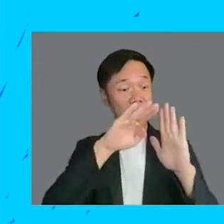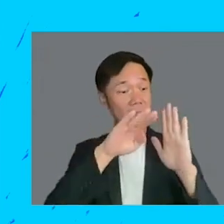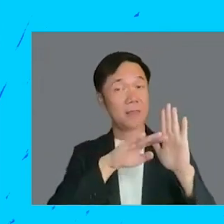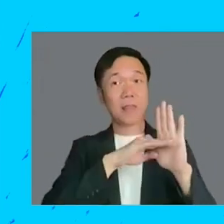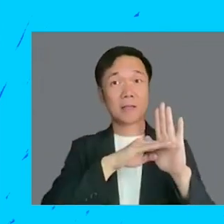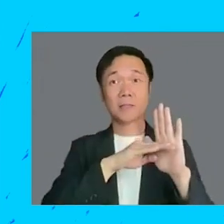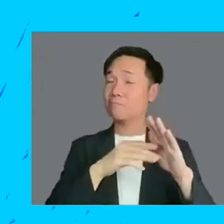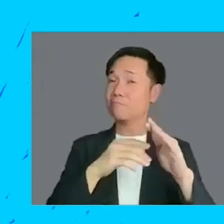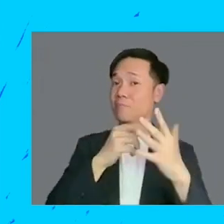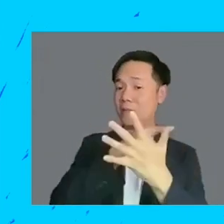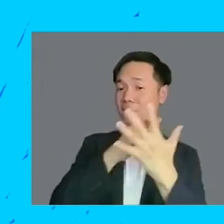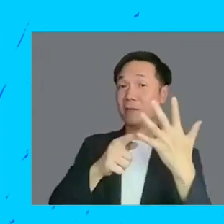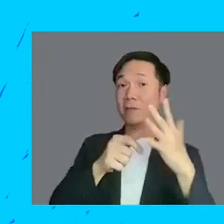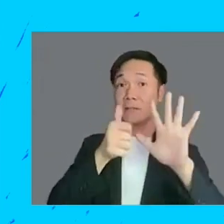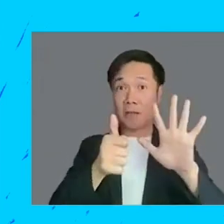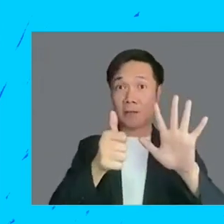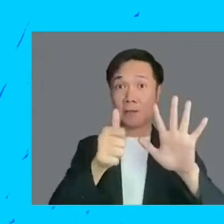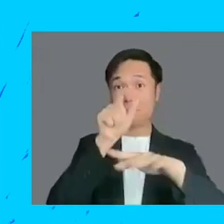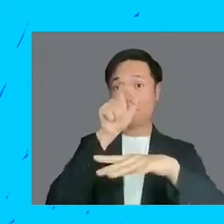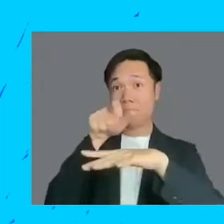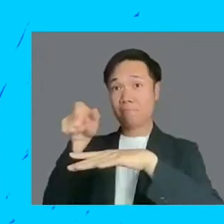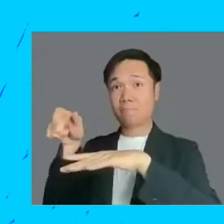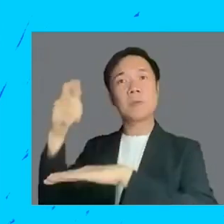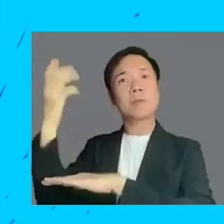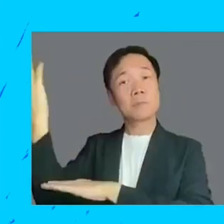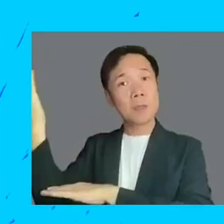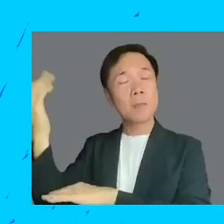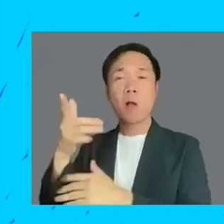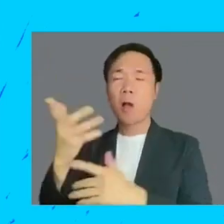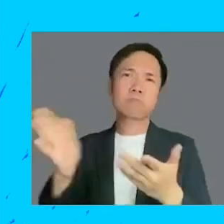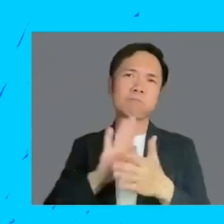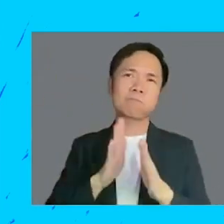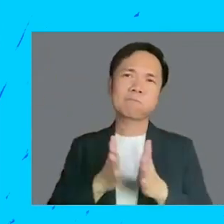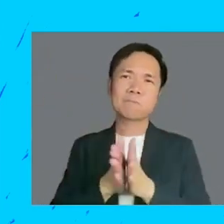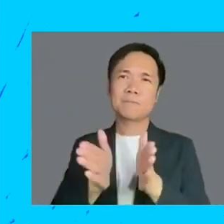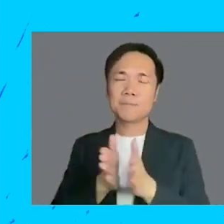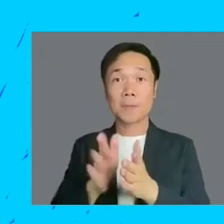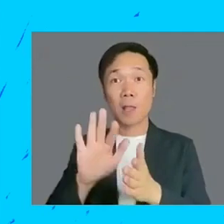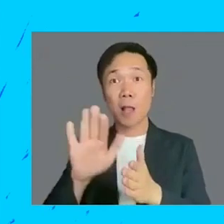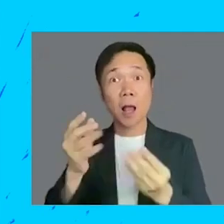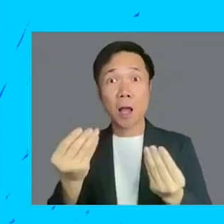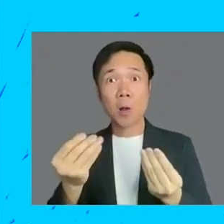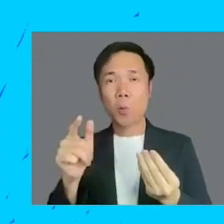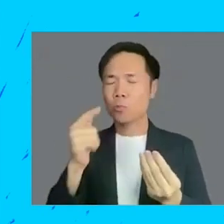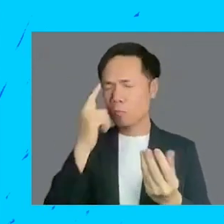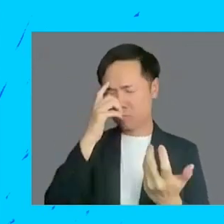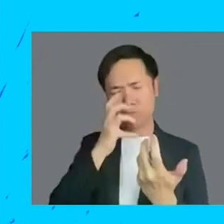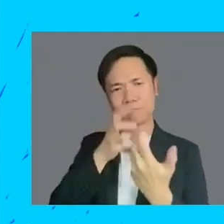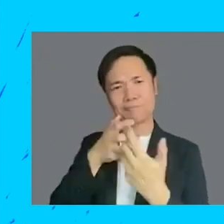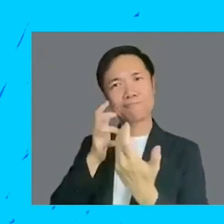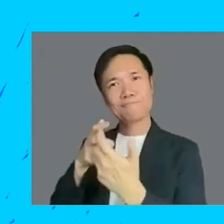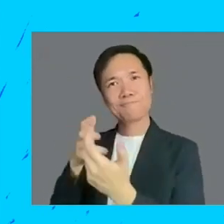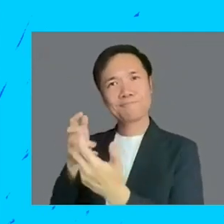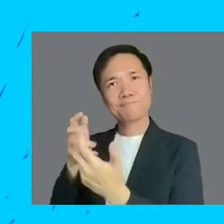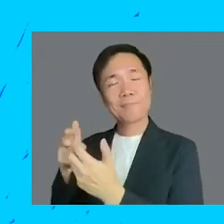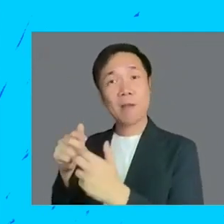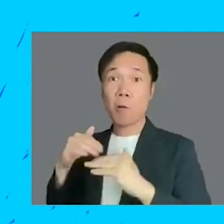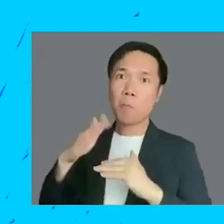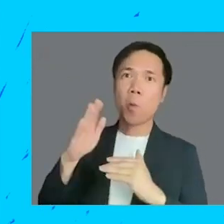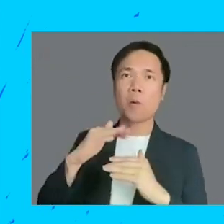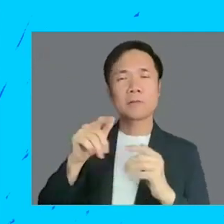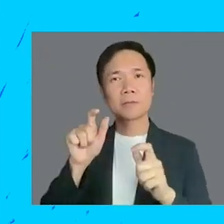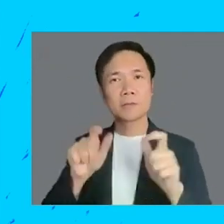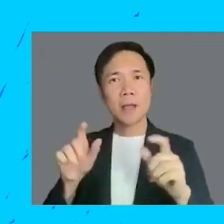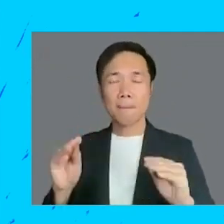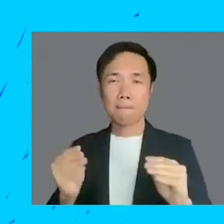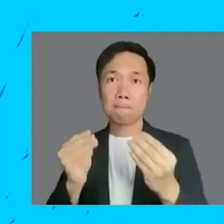be responding to concerns shared by young people and the kind of investments needed to be put in place to promote young people's health and